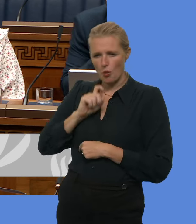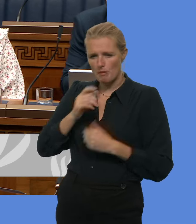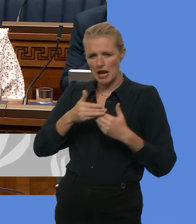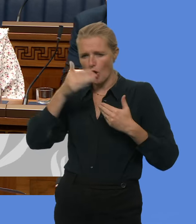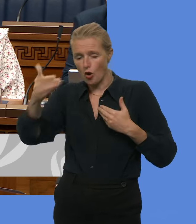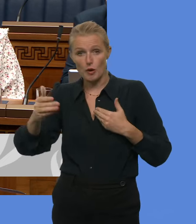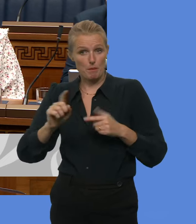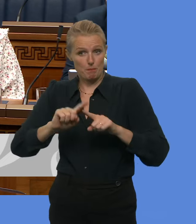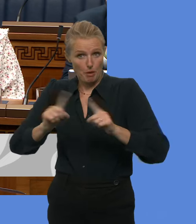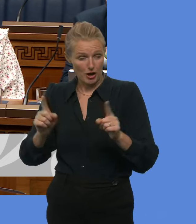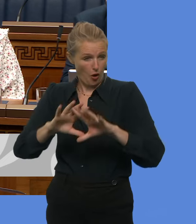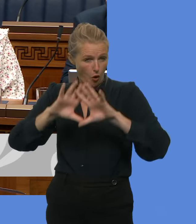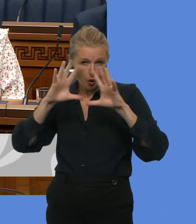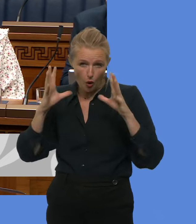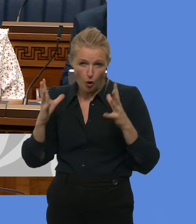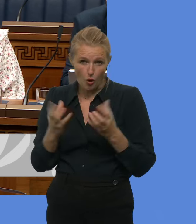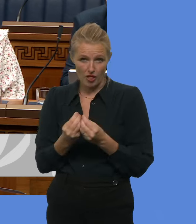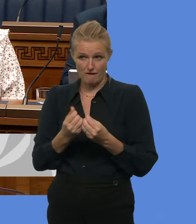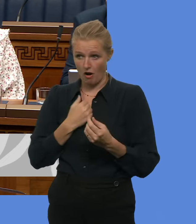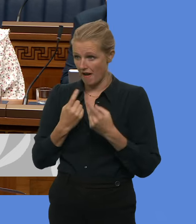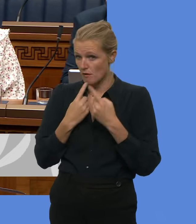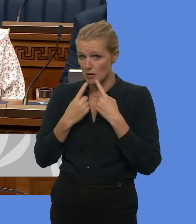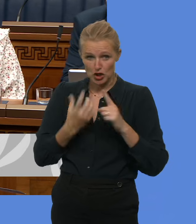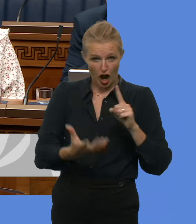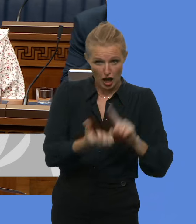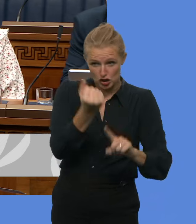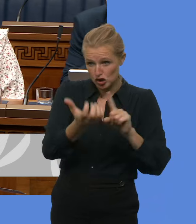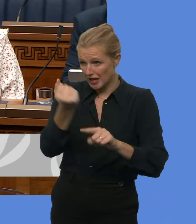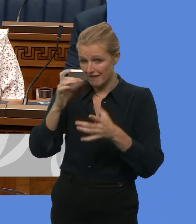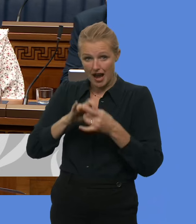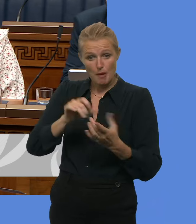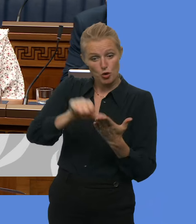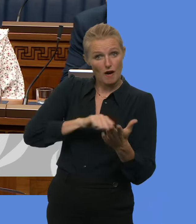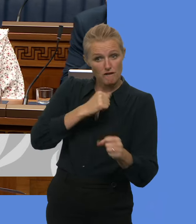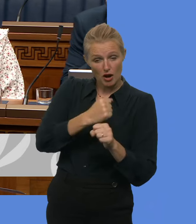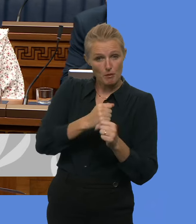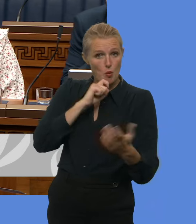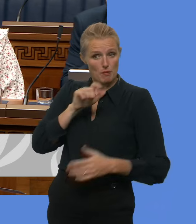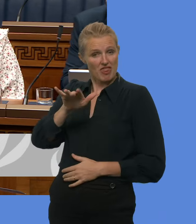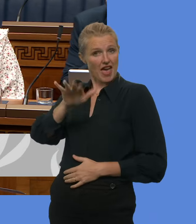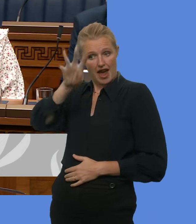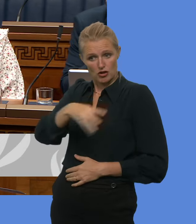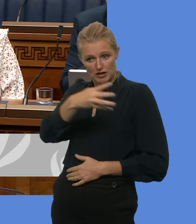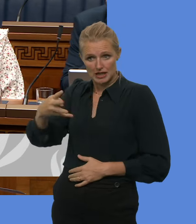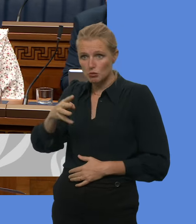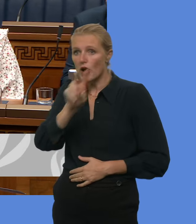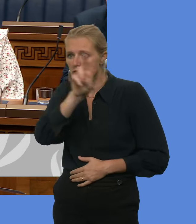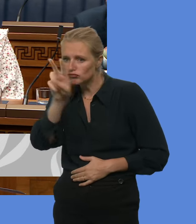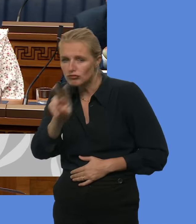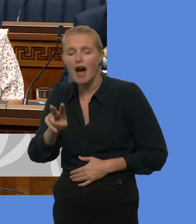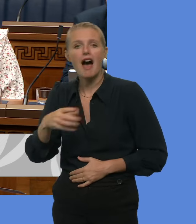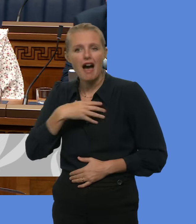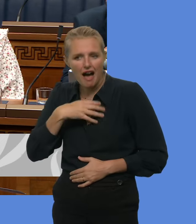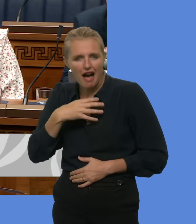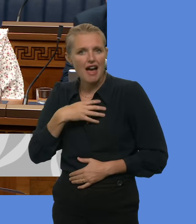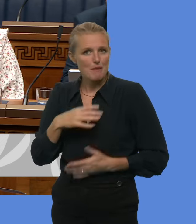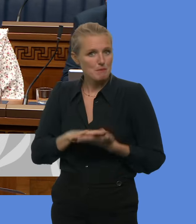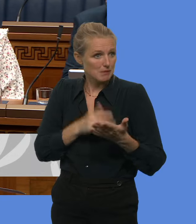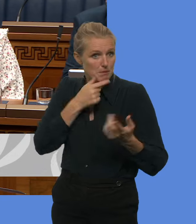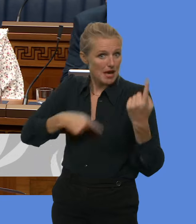as part of that wellbeing dashboard. So this is a really, as I said, exciting initiative, I think, in terms of monitoring that progress and hopefully